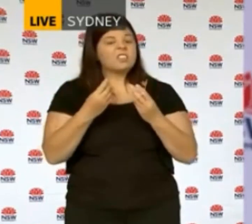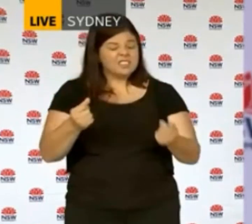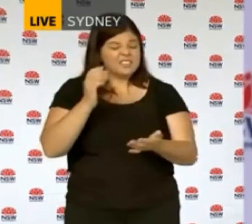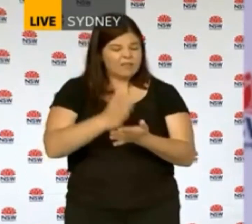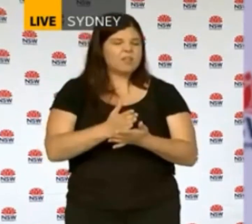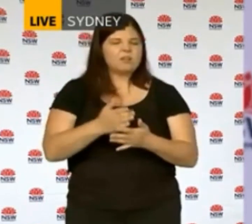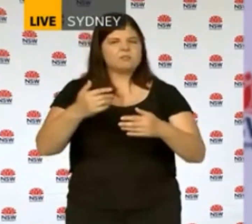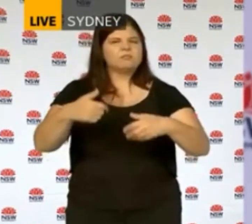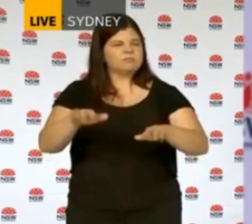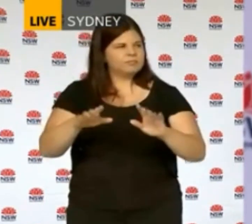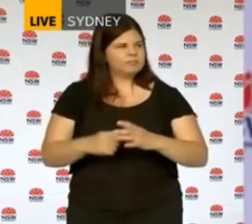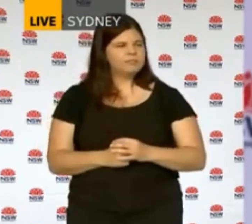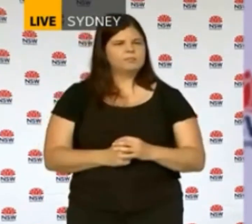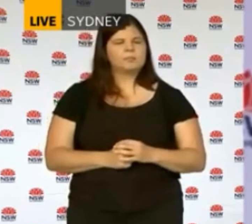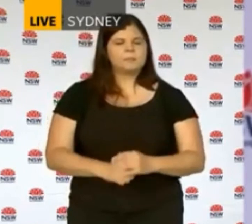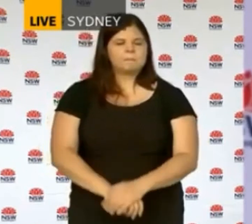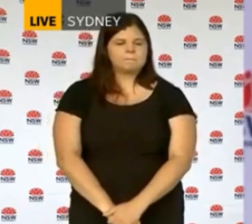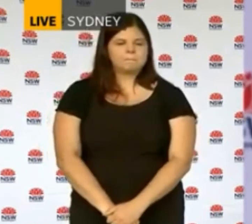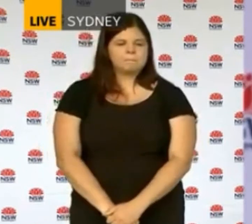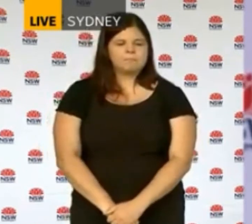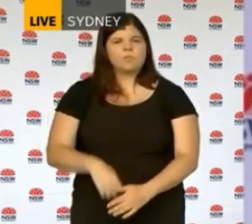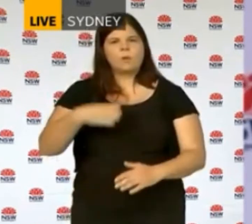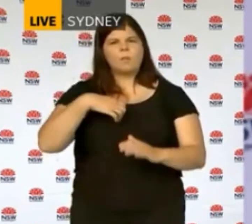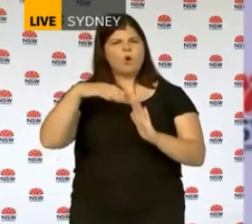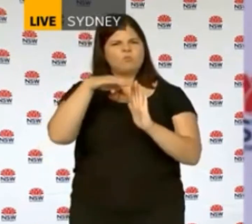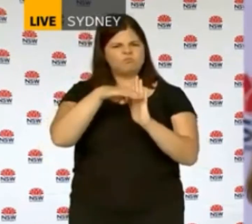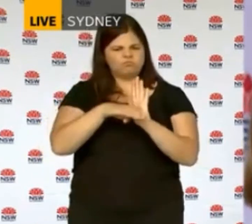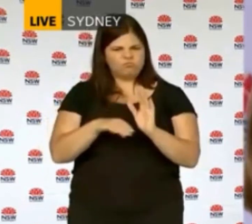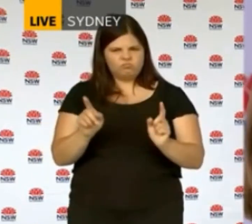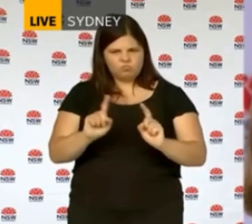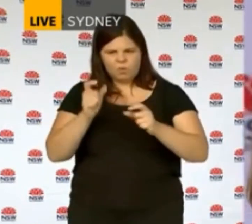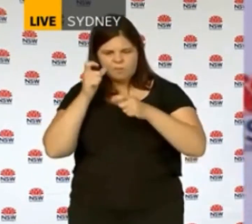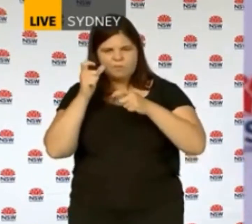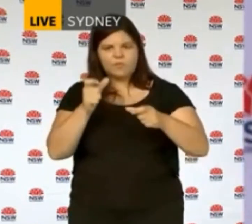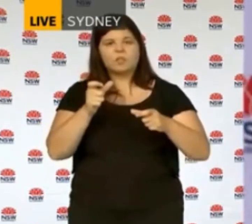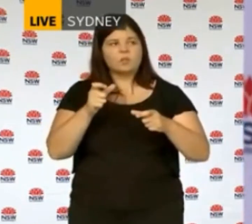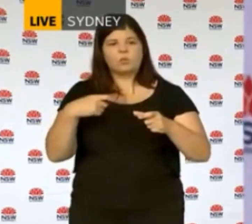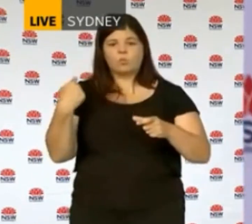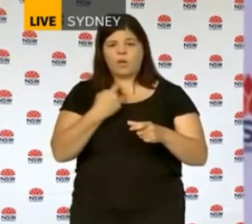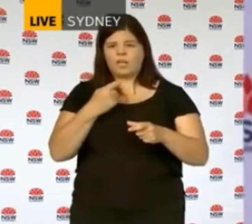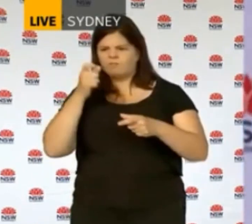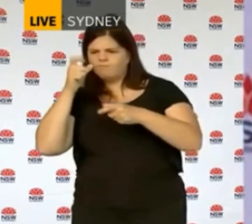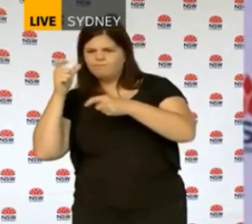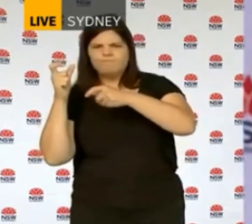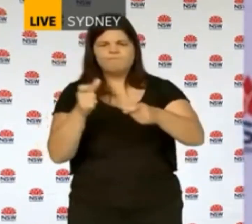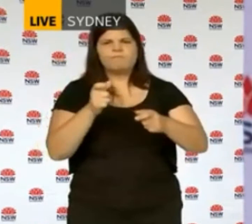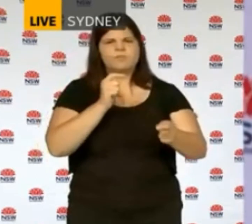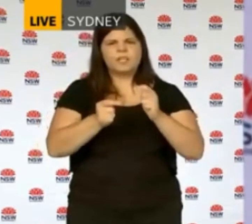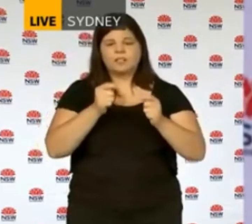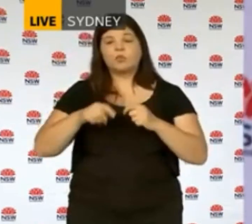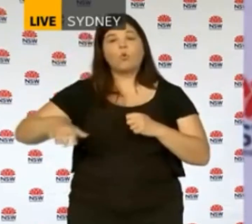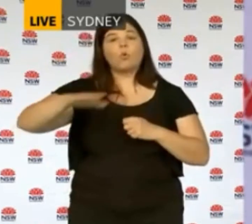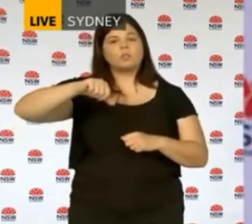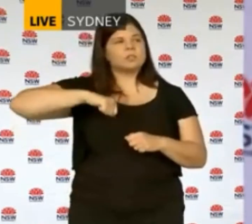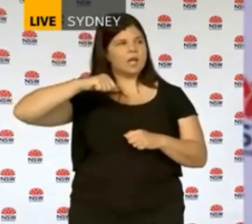the additional barriers and things we're putting in place, we've certainly doing the surveillance testing, and surveillance testing around the staff